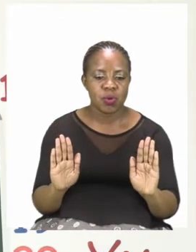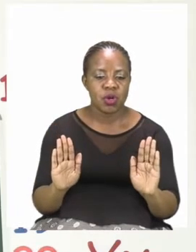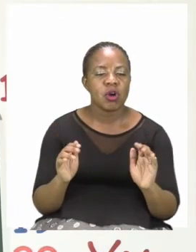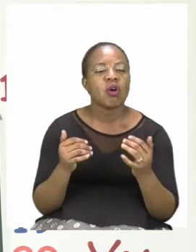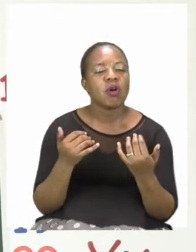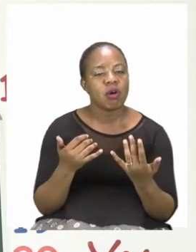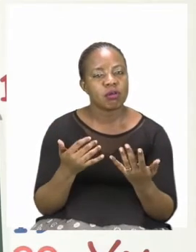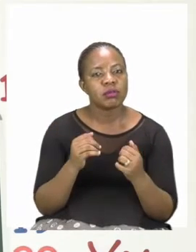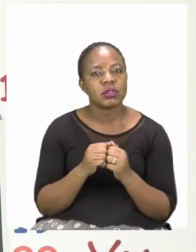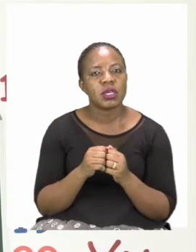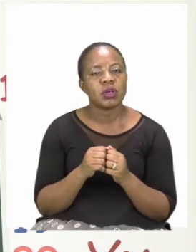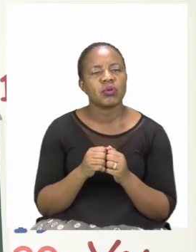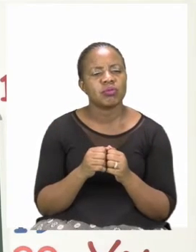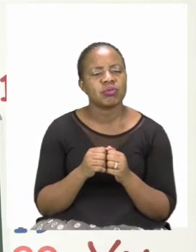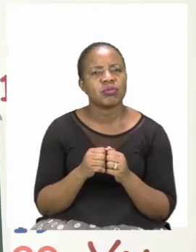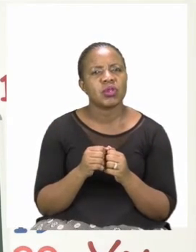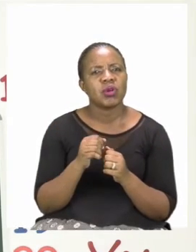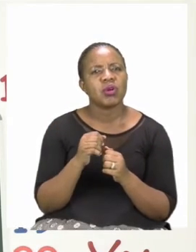parts.